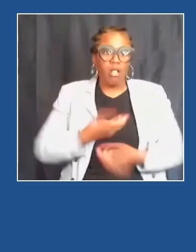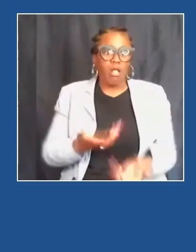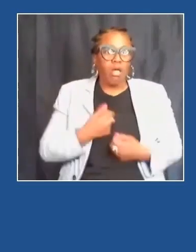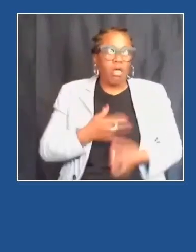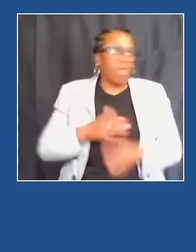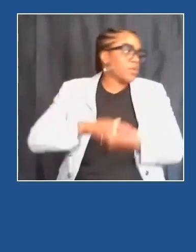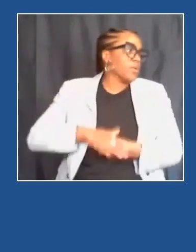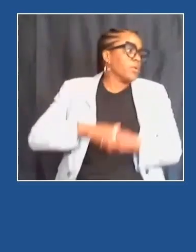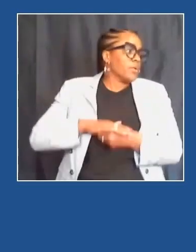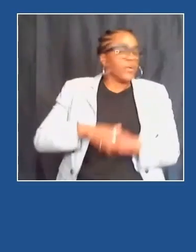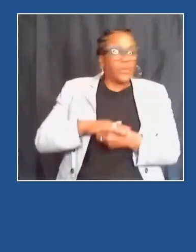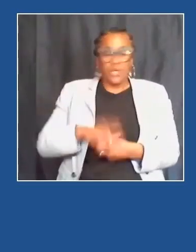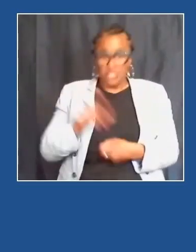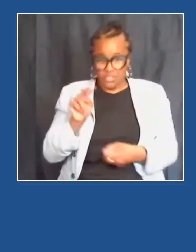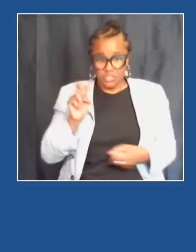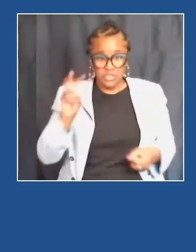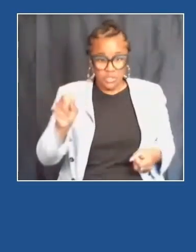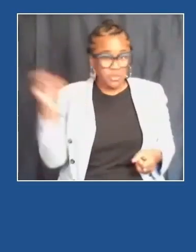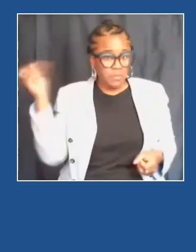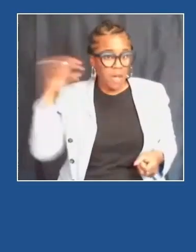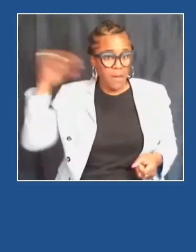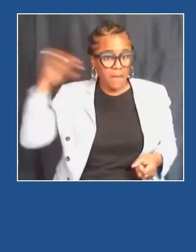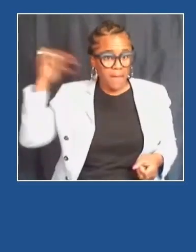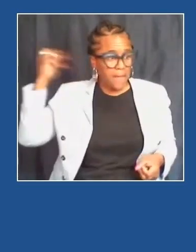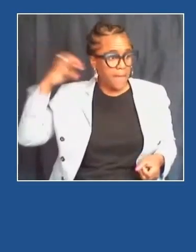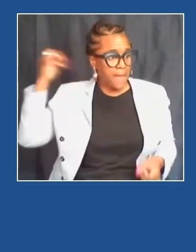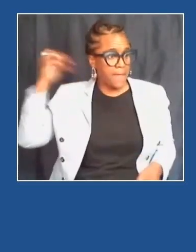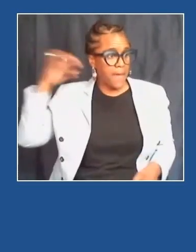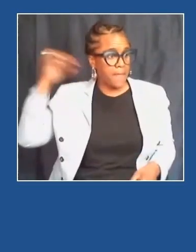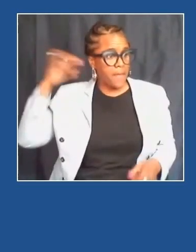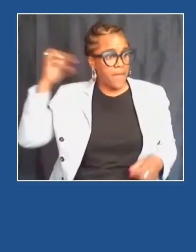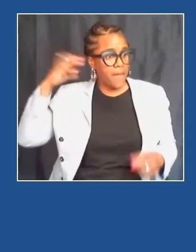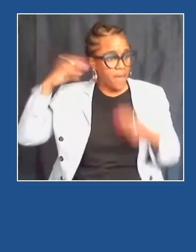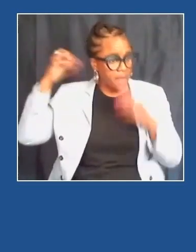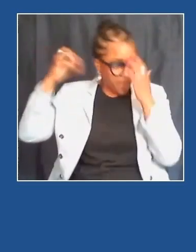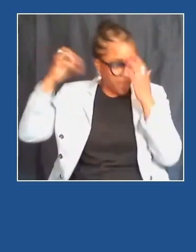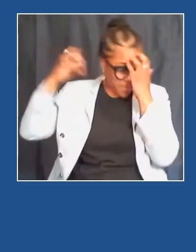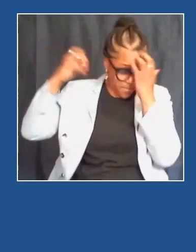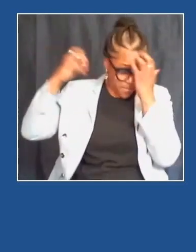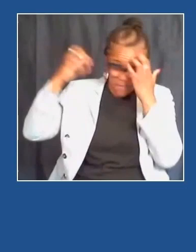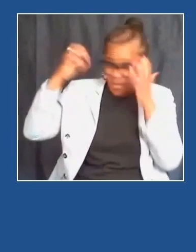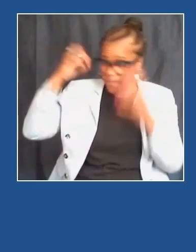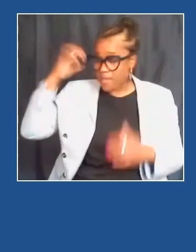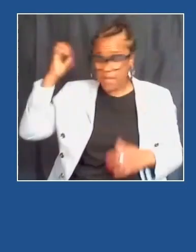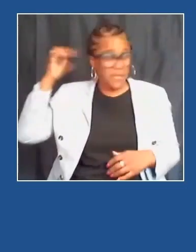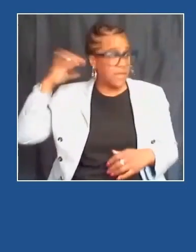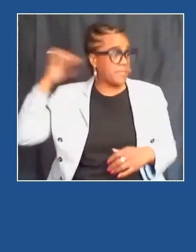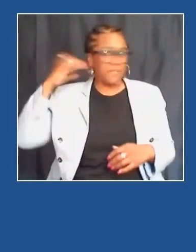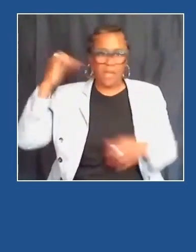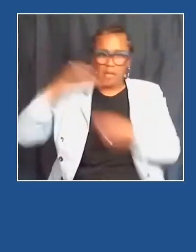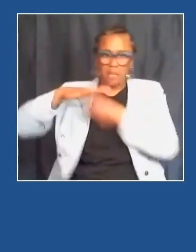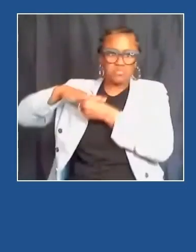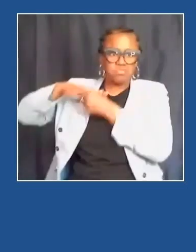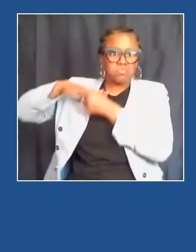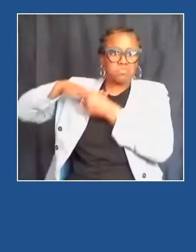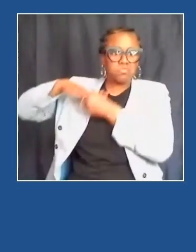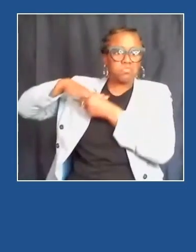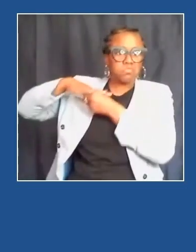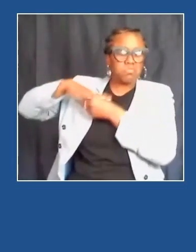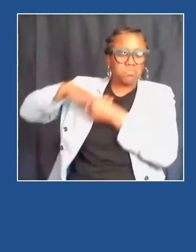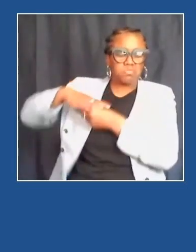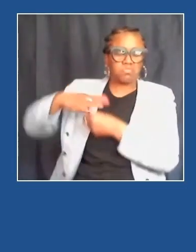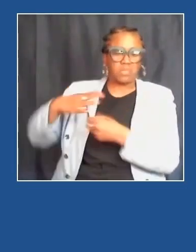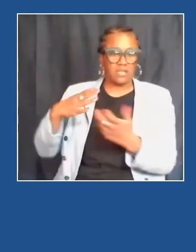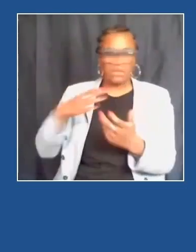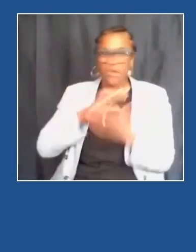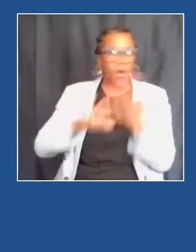distressed, because you're being bombarded with background distressing things of